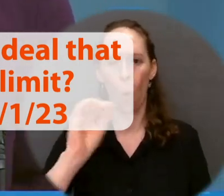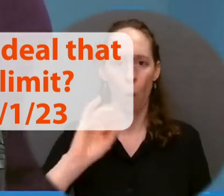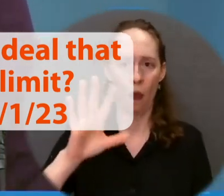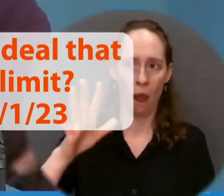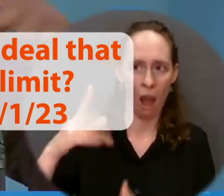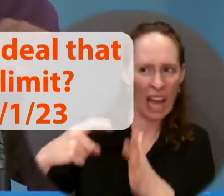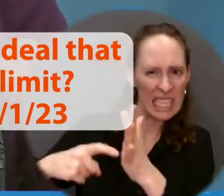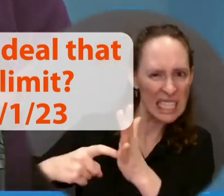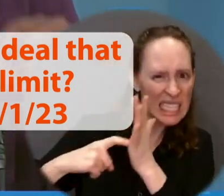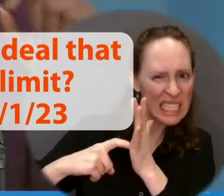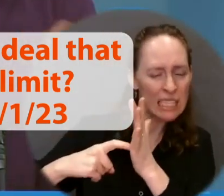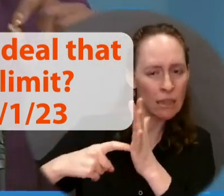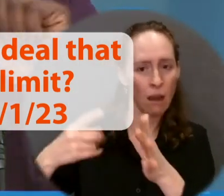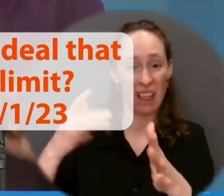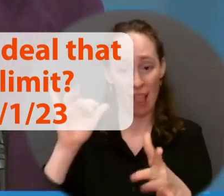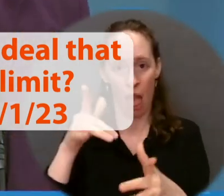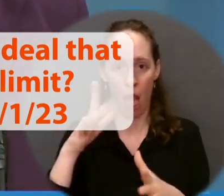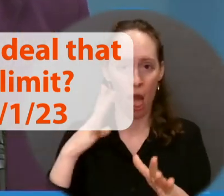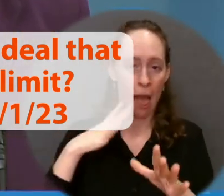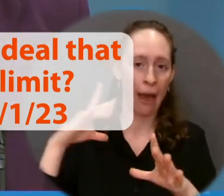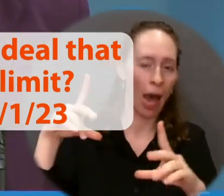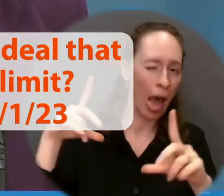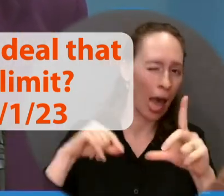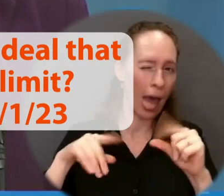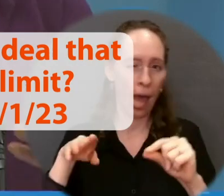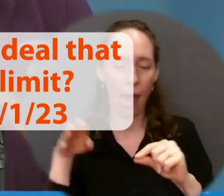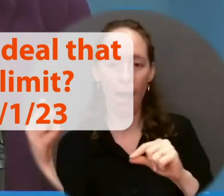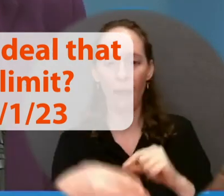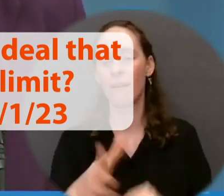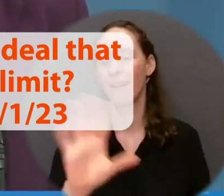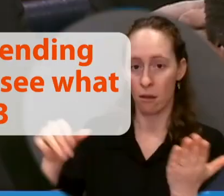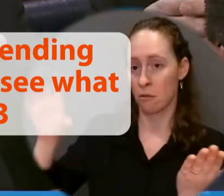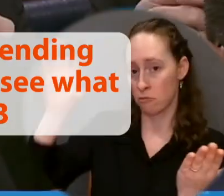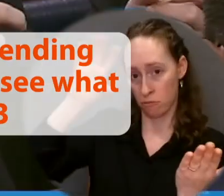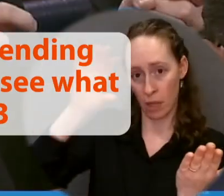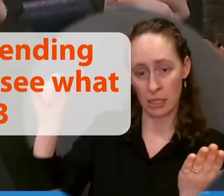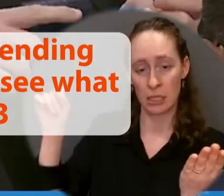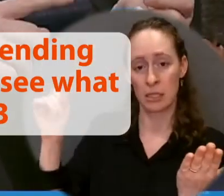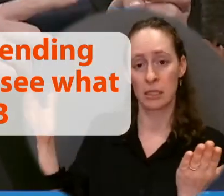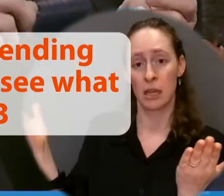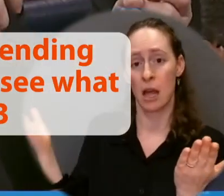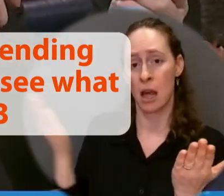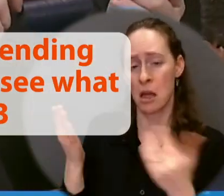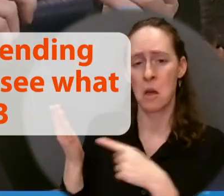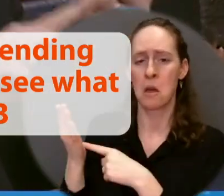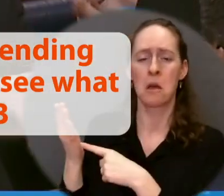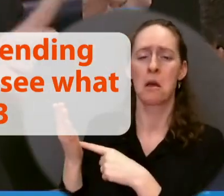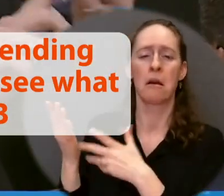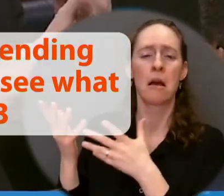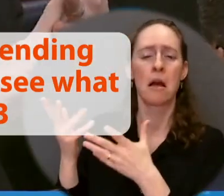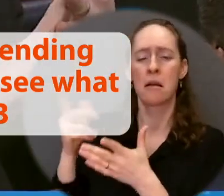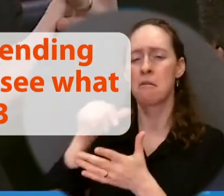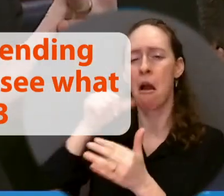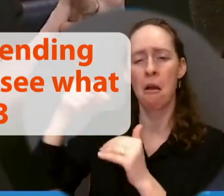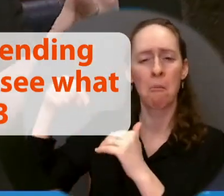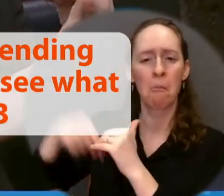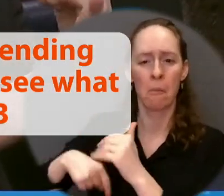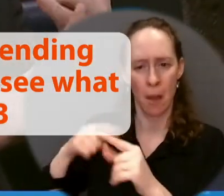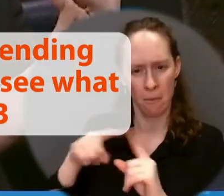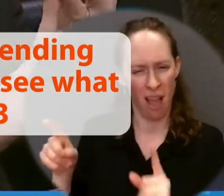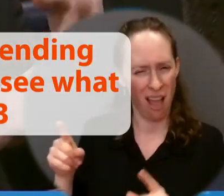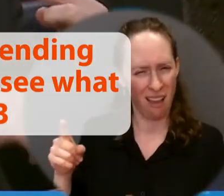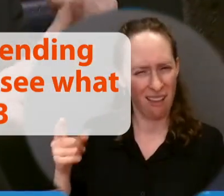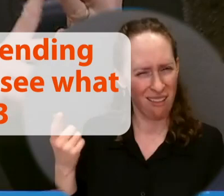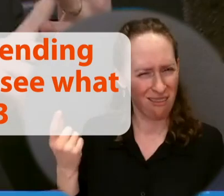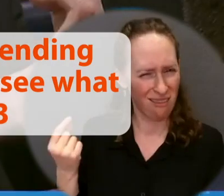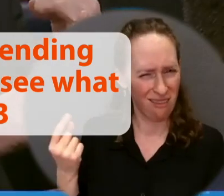a way to get around of doing their constitutional duty. So I'll just leave it there. So just so I understand correctly, he is opposed to any cuts to Medicare and